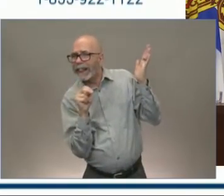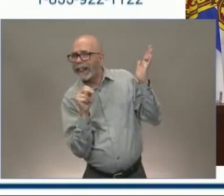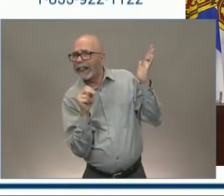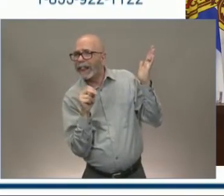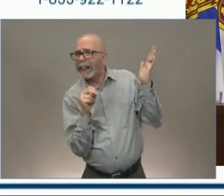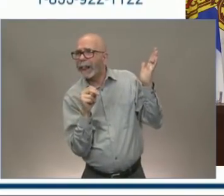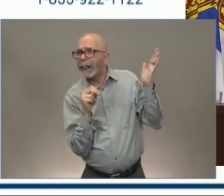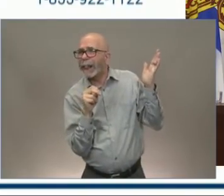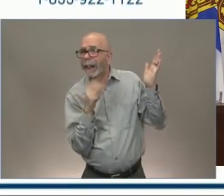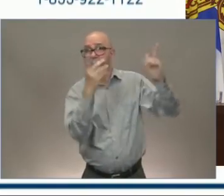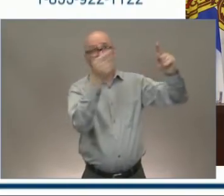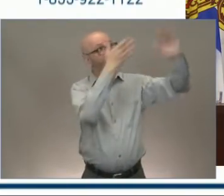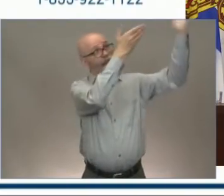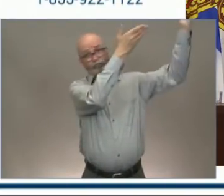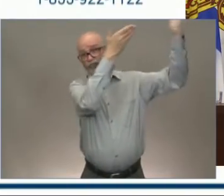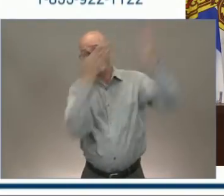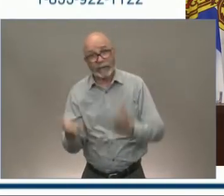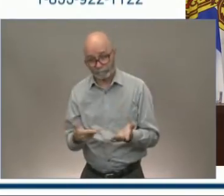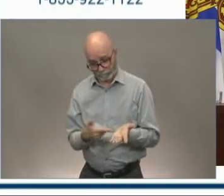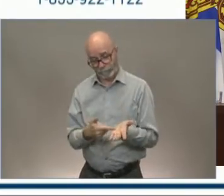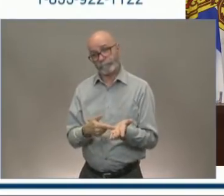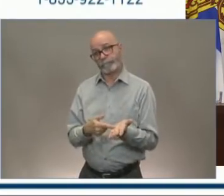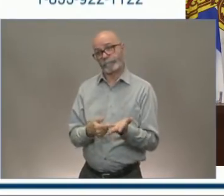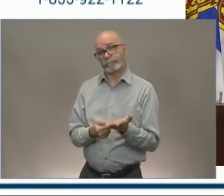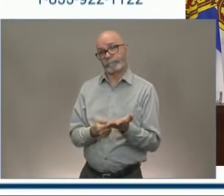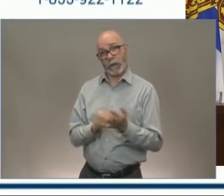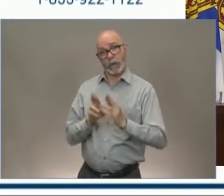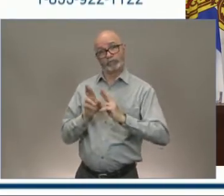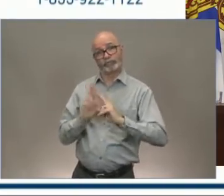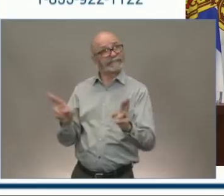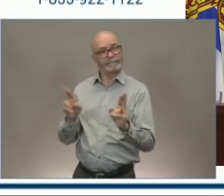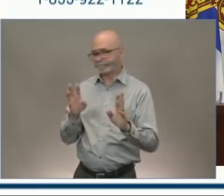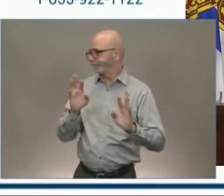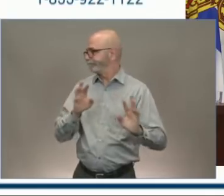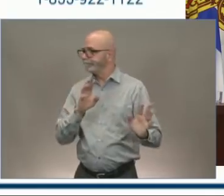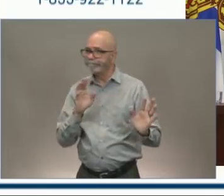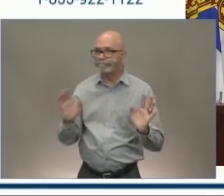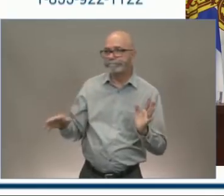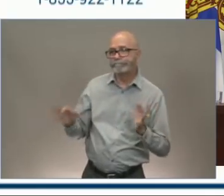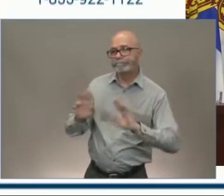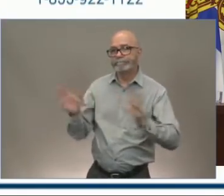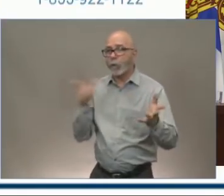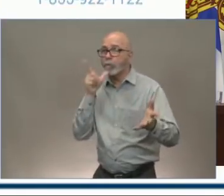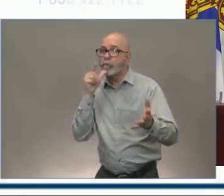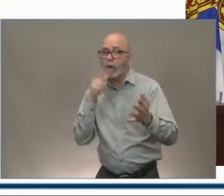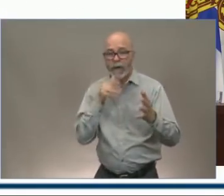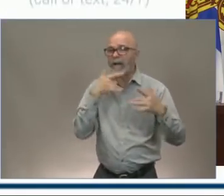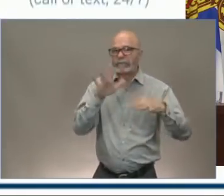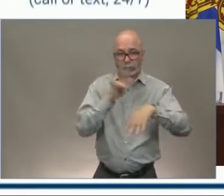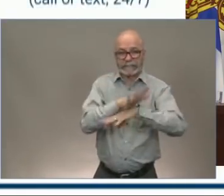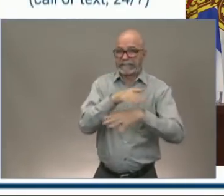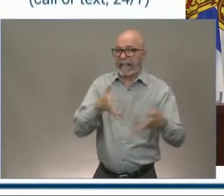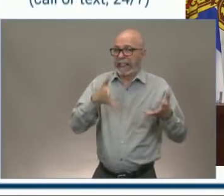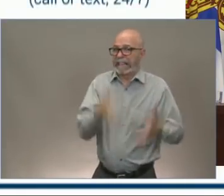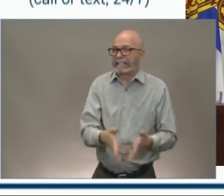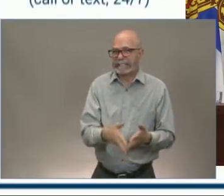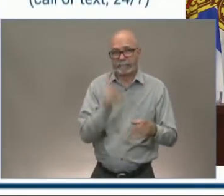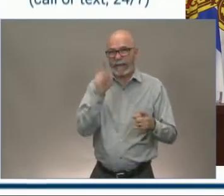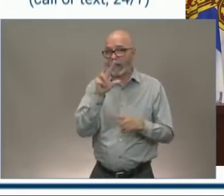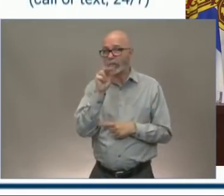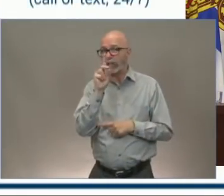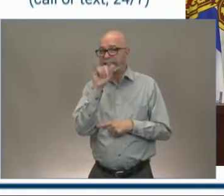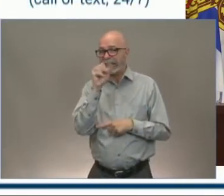will you be prepared with a plan when they actually arrive so that you're not wasting any time in that 30-day limitation?